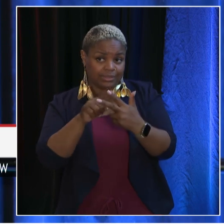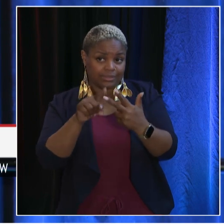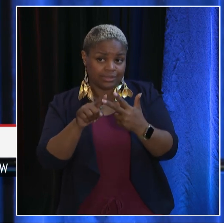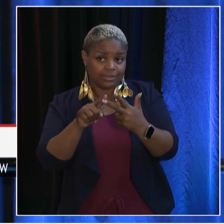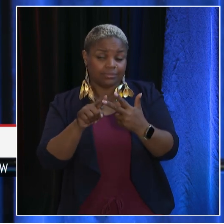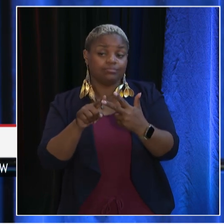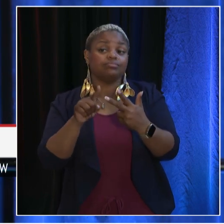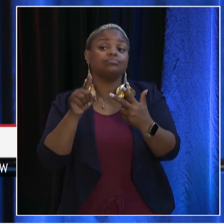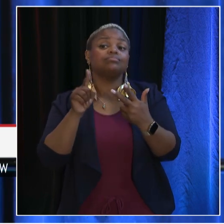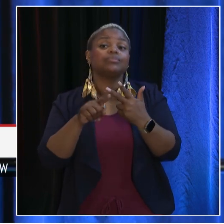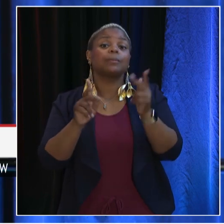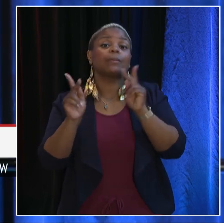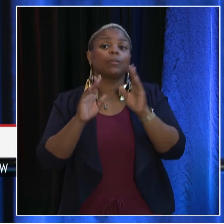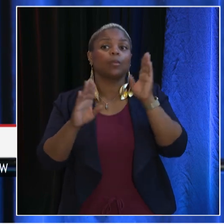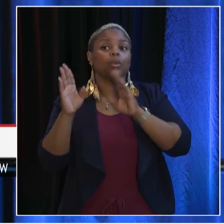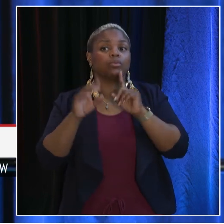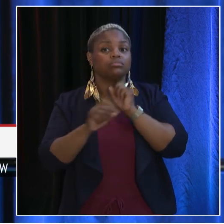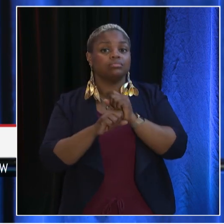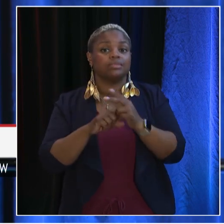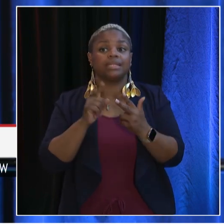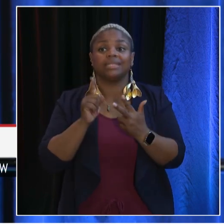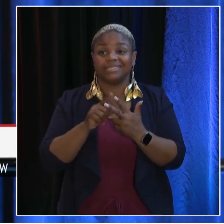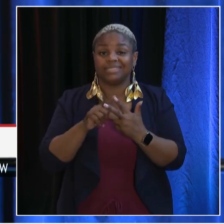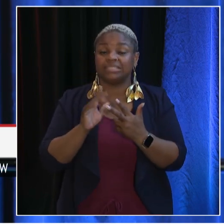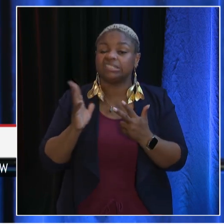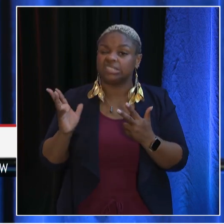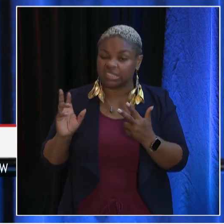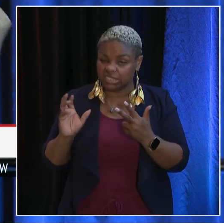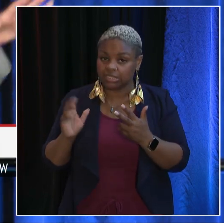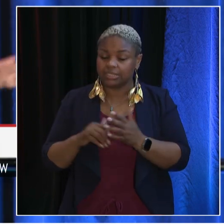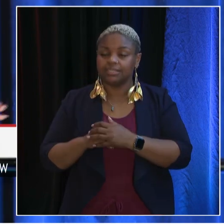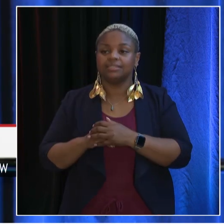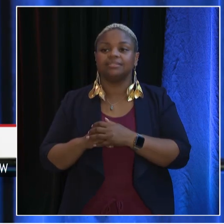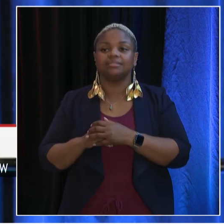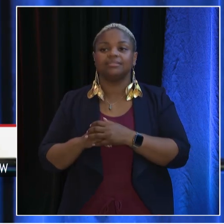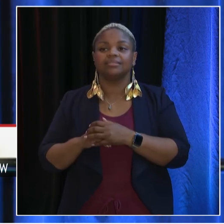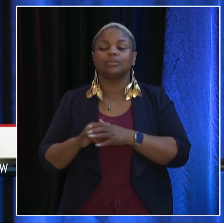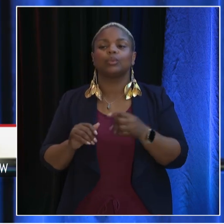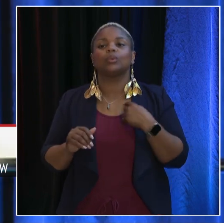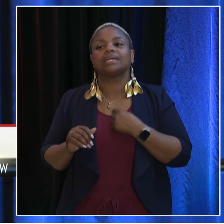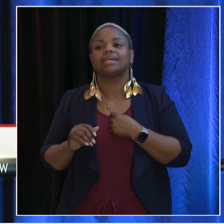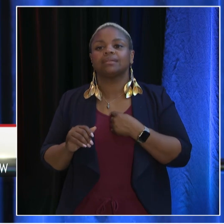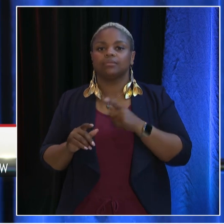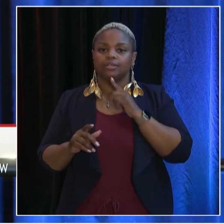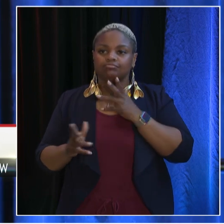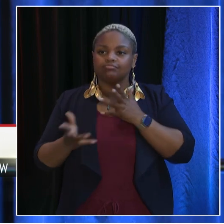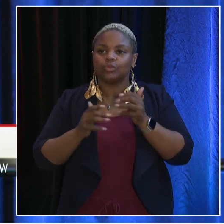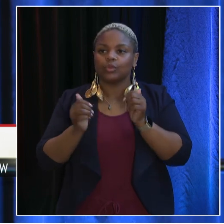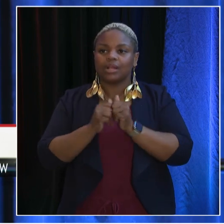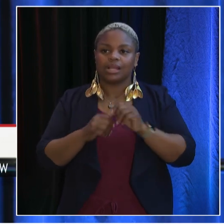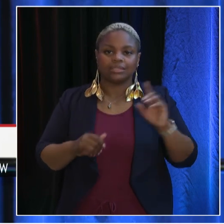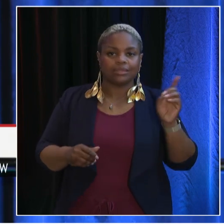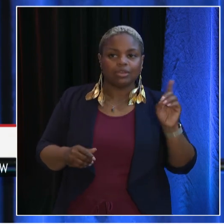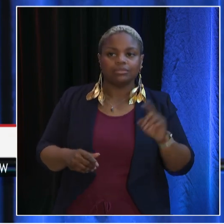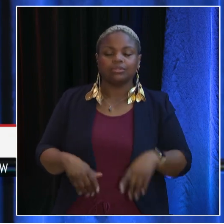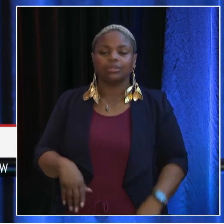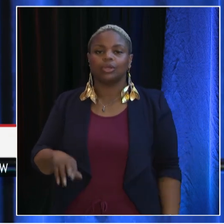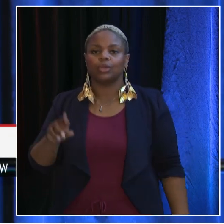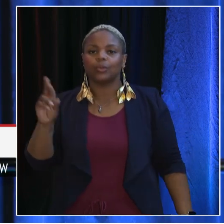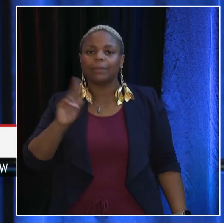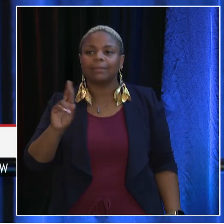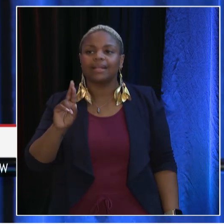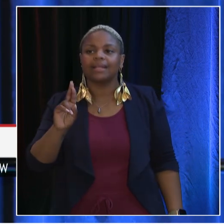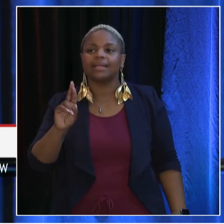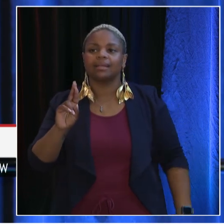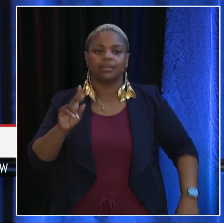We've worked with every iteration of the Congress, Democrats in control, Republicans in